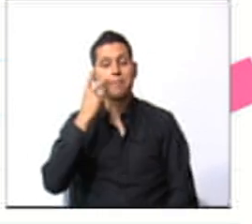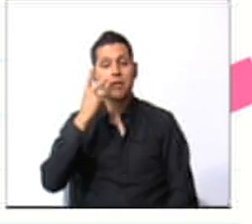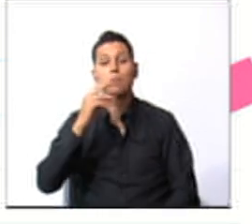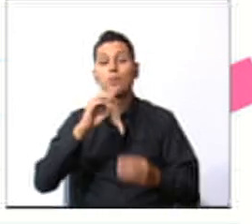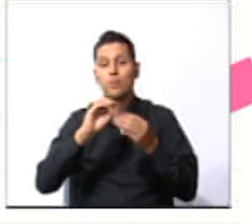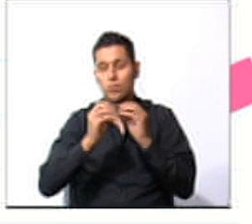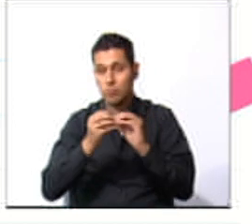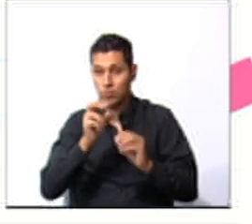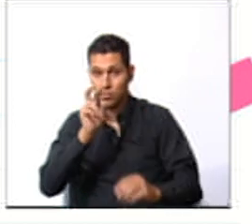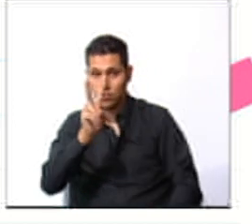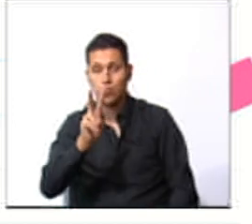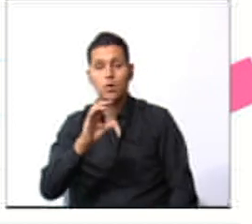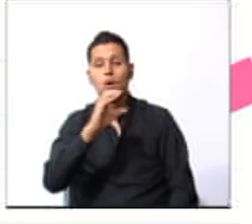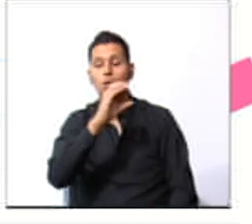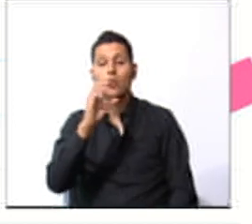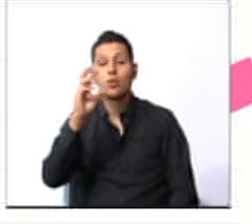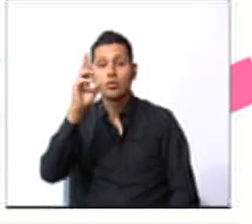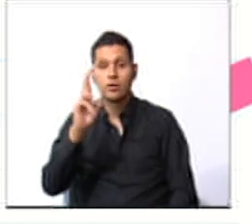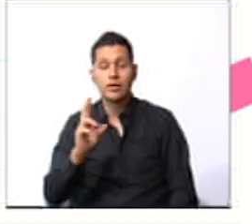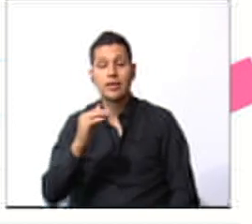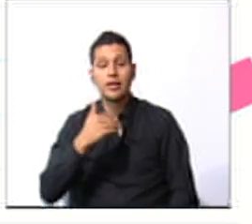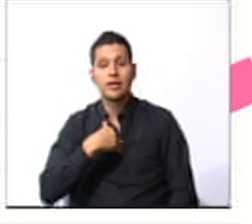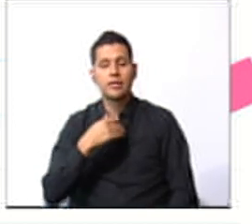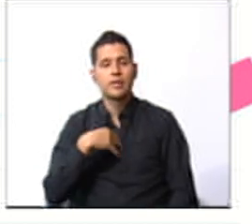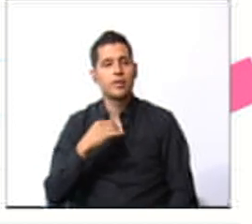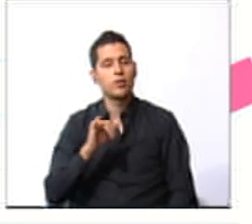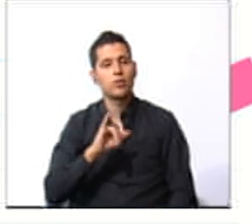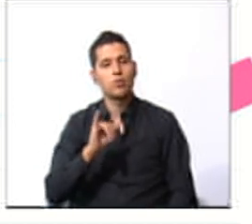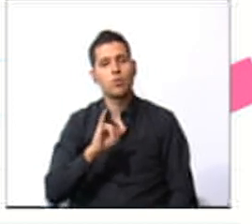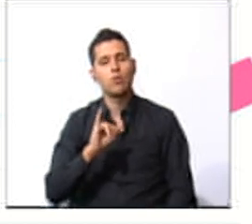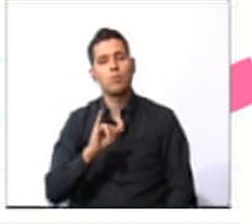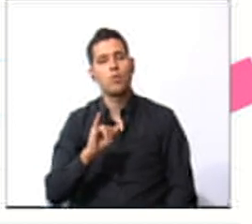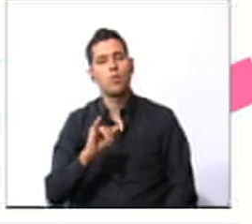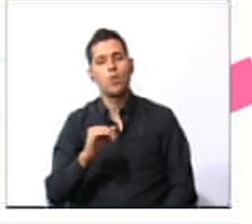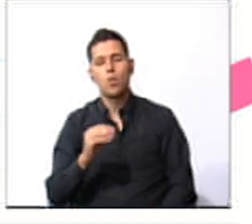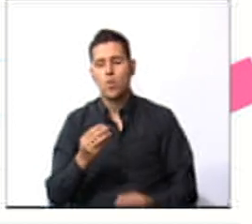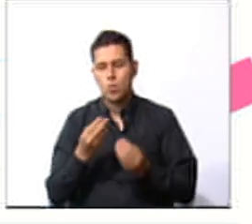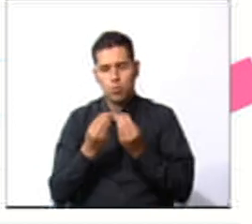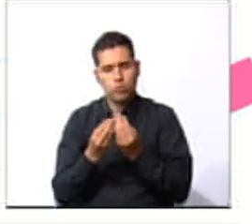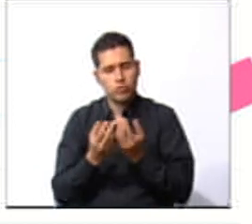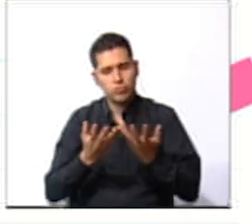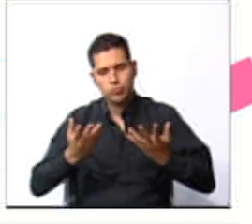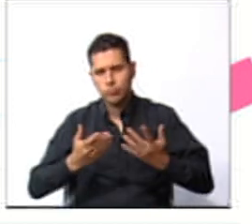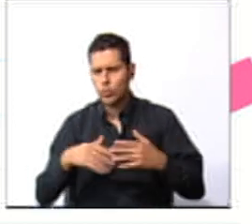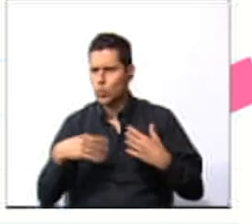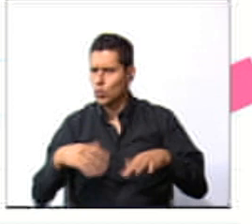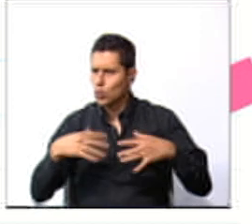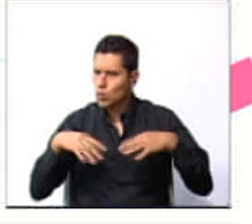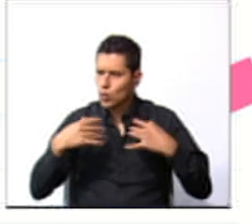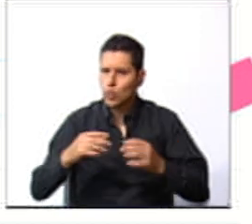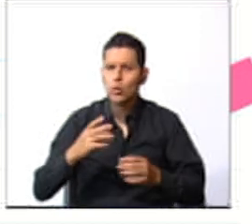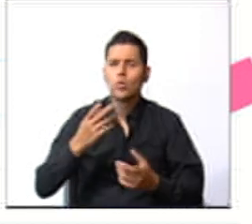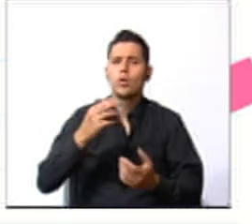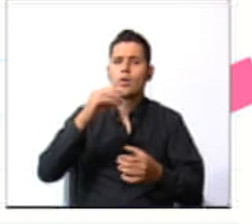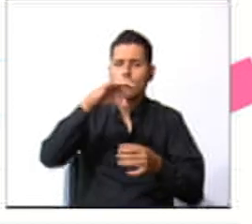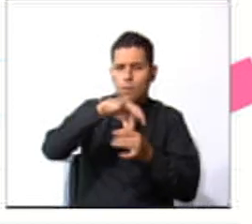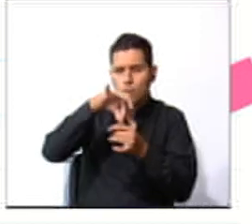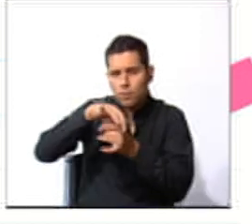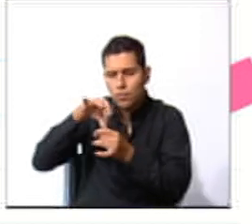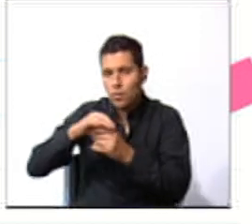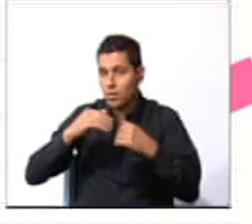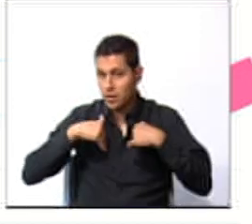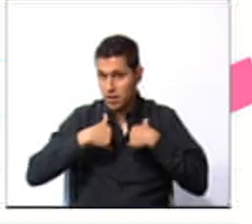Costa Rica has an extraordinary richness in flora and fauna. Yes, it is true. Yes,